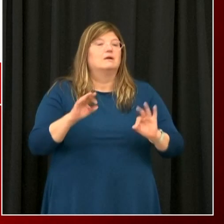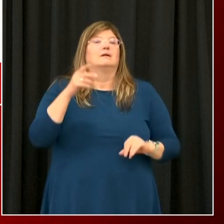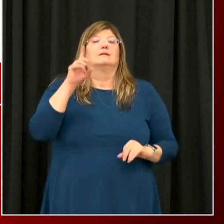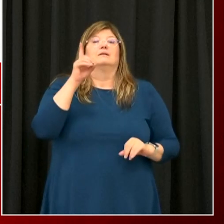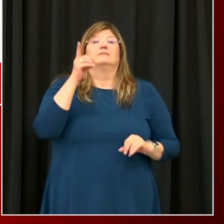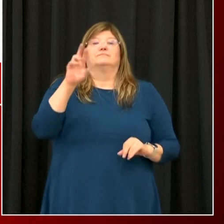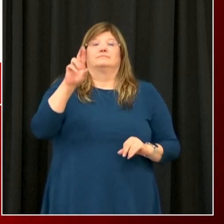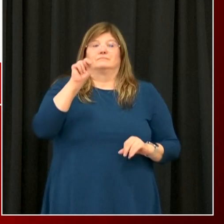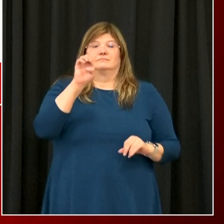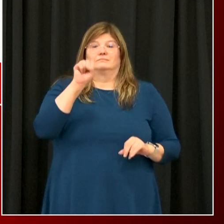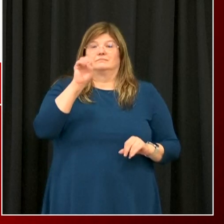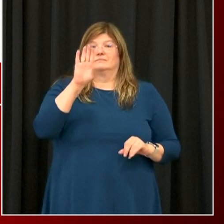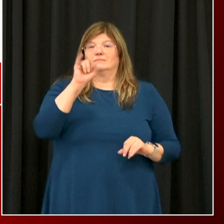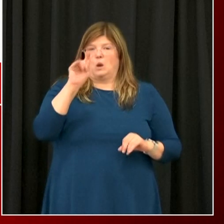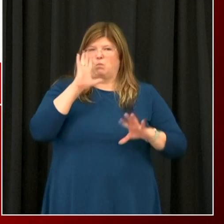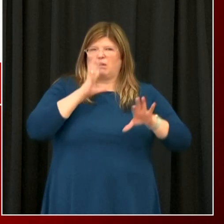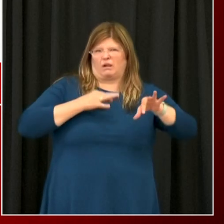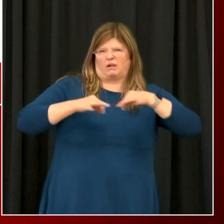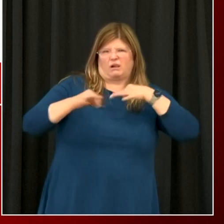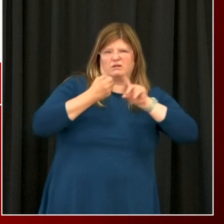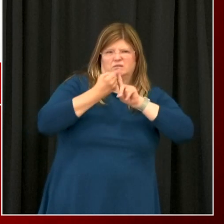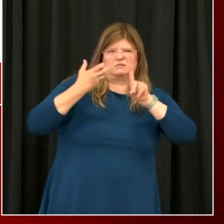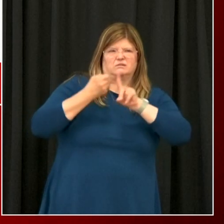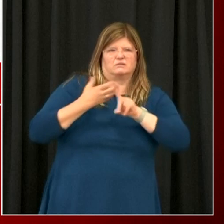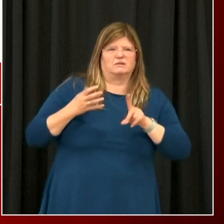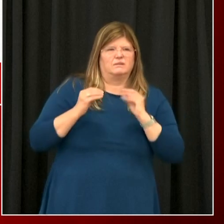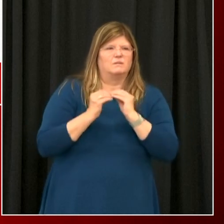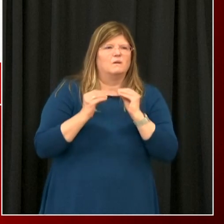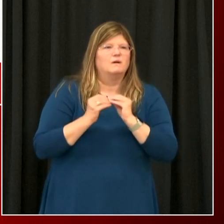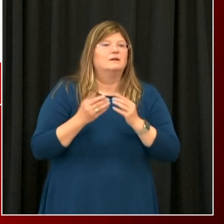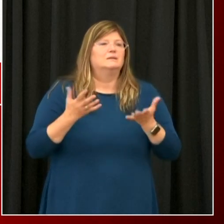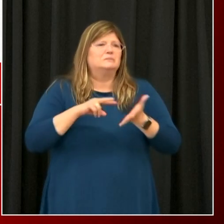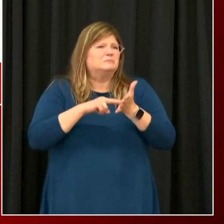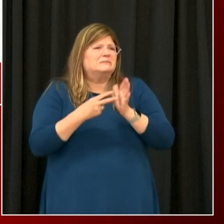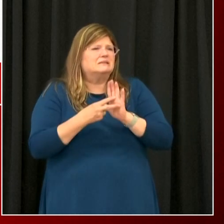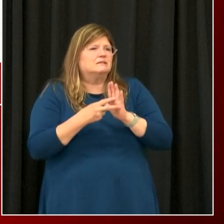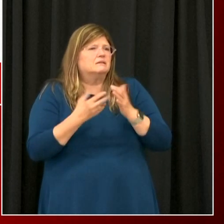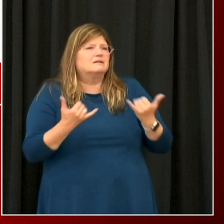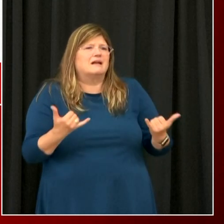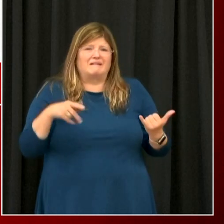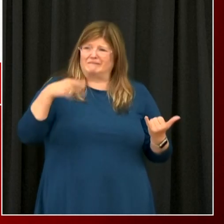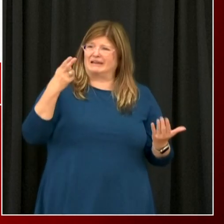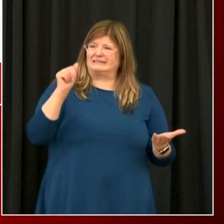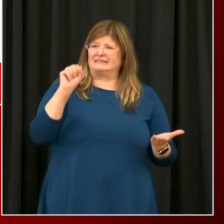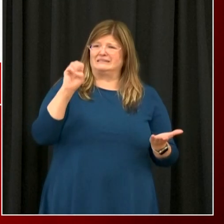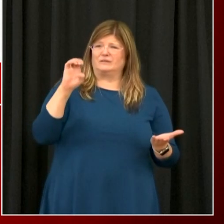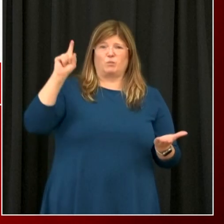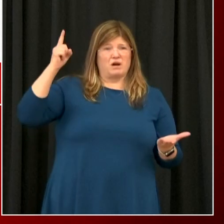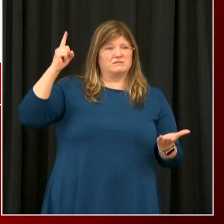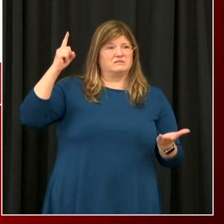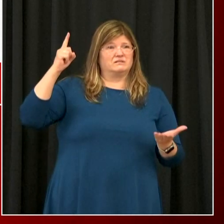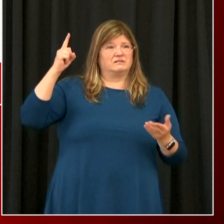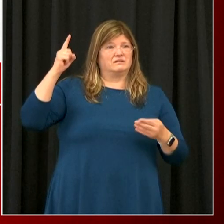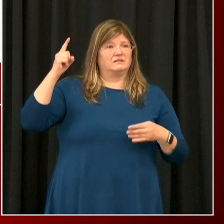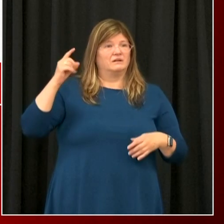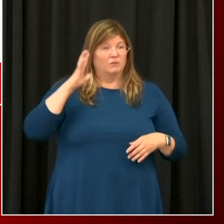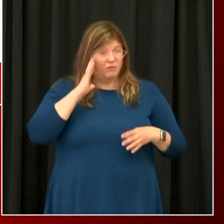So what does this mean now that we are in phase 1? I want to share with you today the metrics for